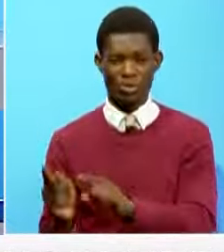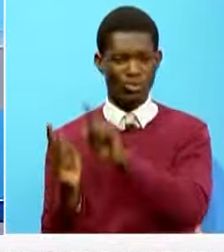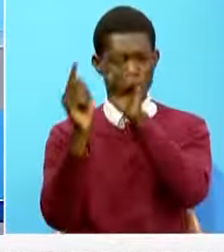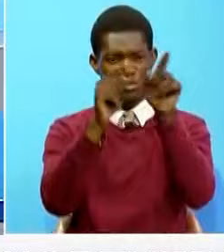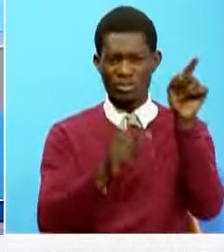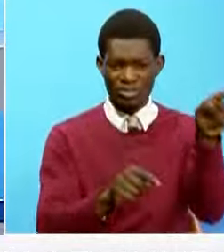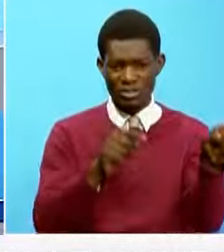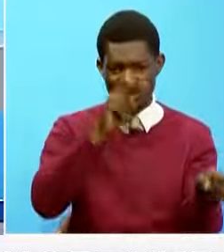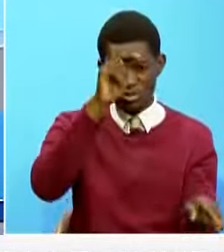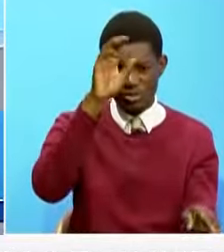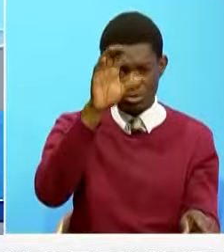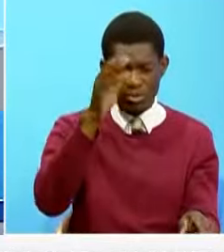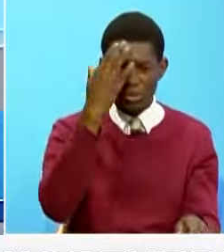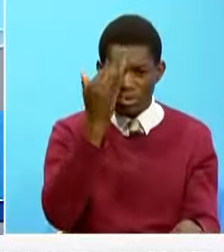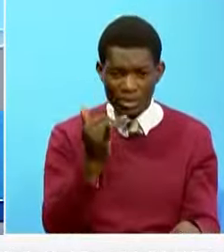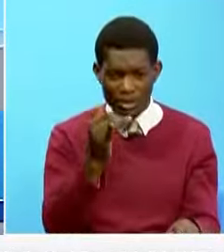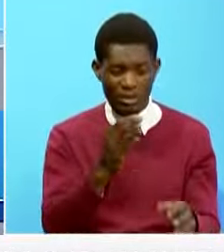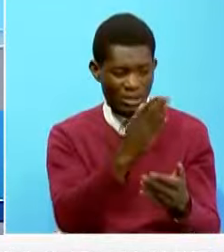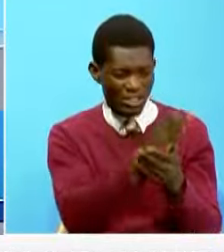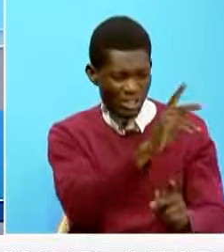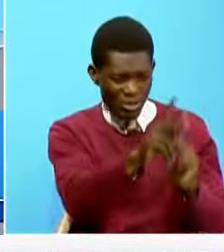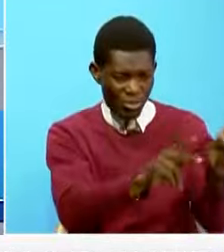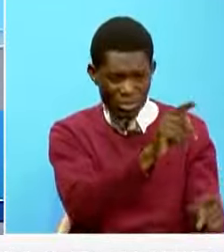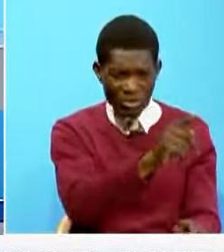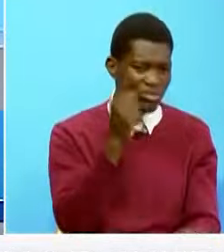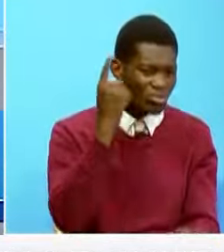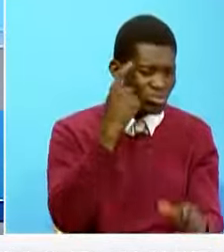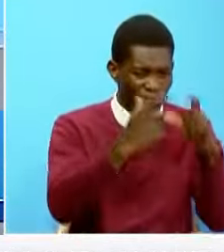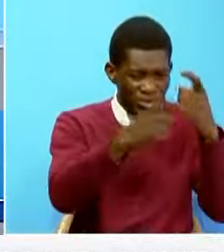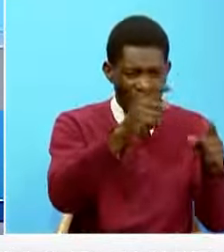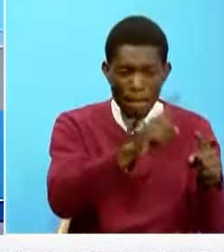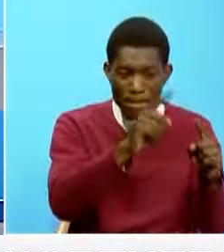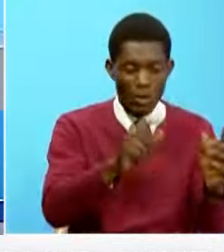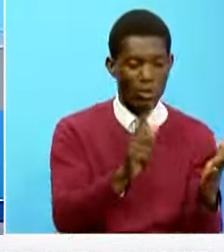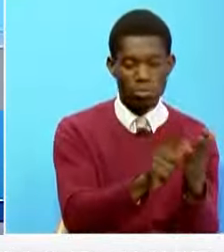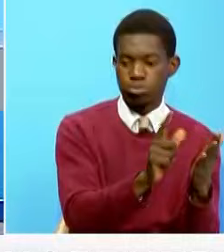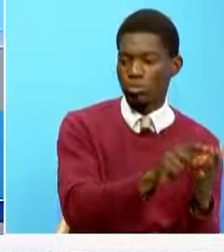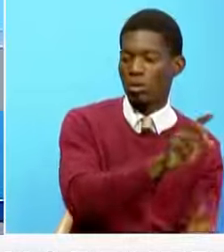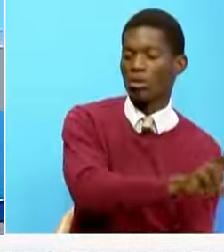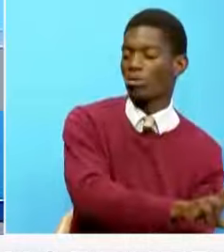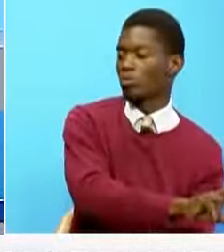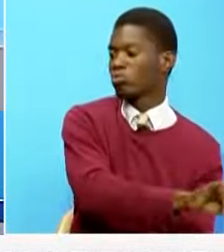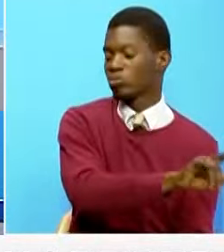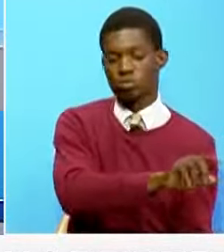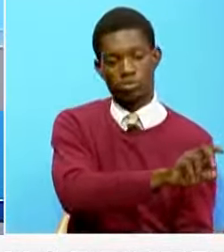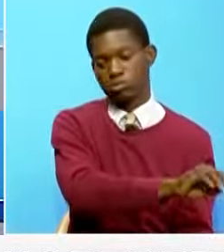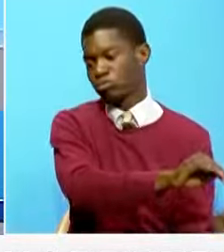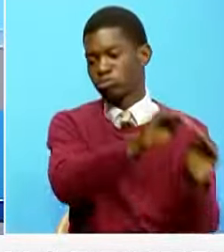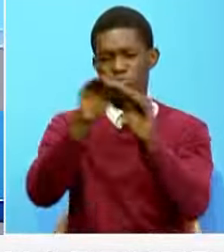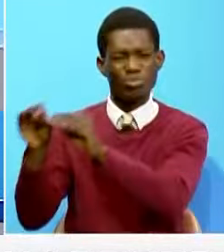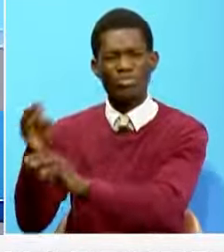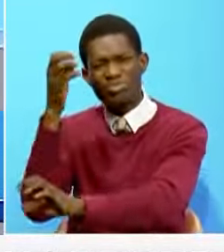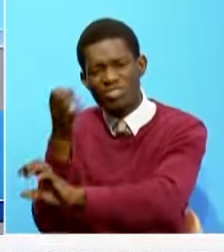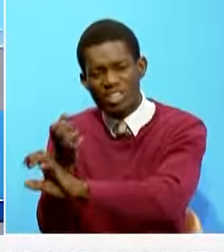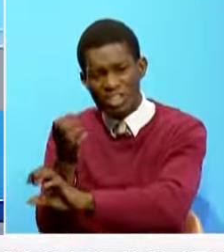people who are living with hearing impairments and cannot afford to travel to Lusaka to seek advanced medical attention.